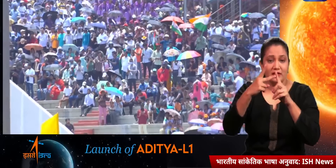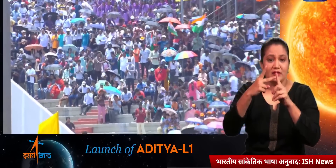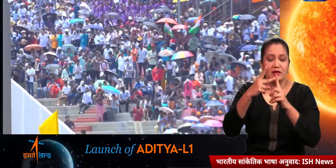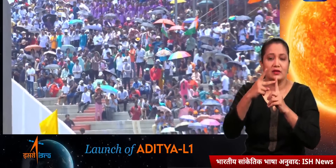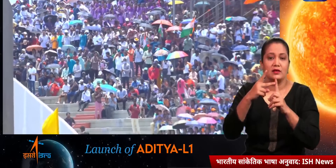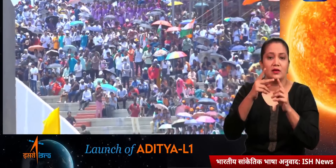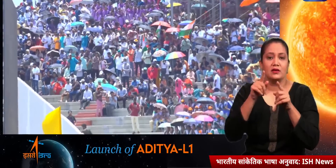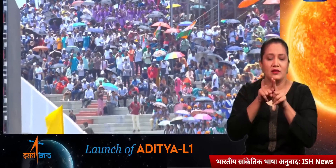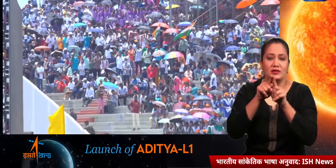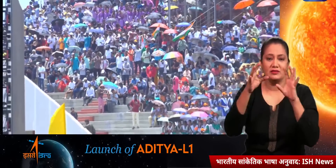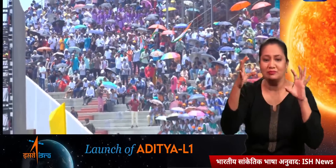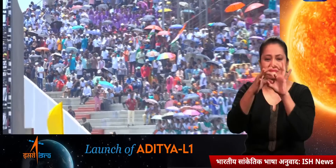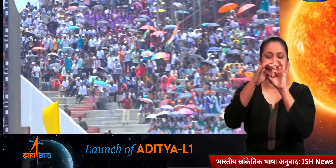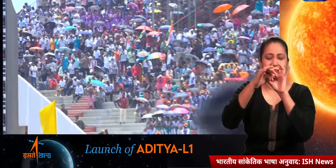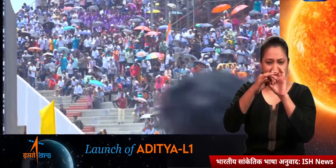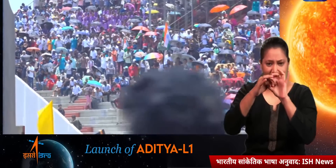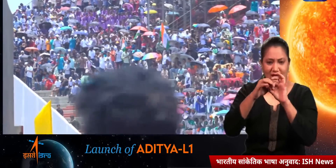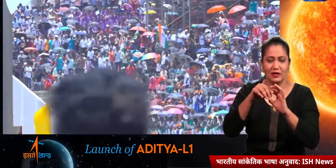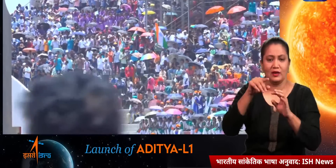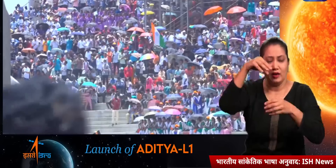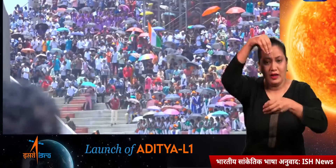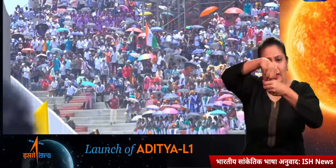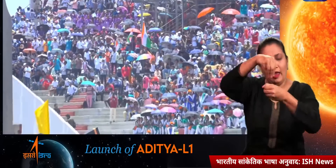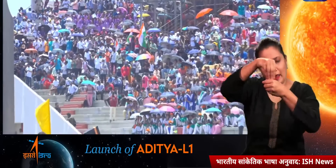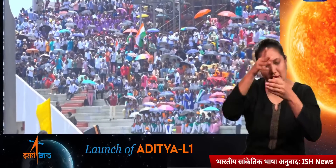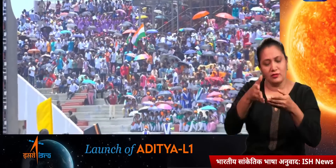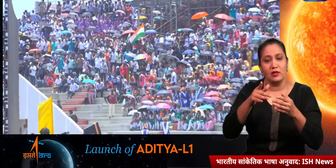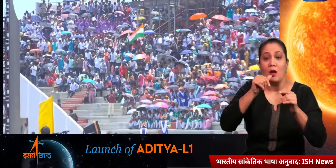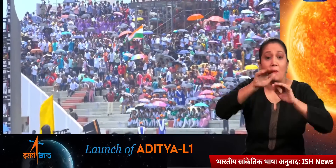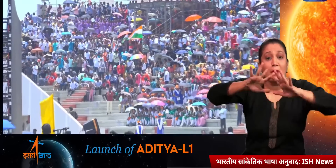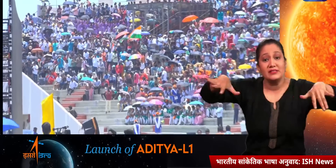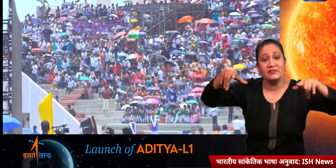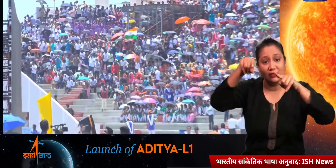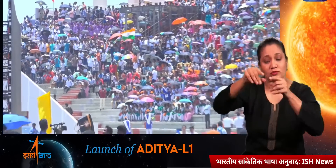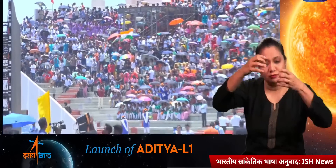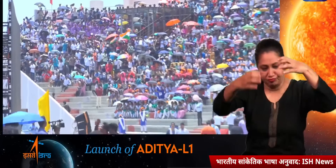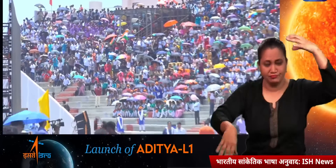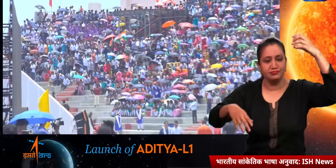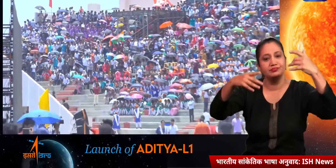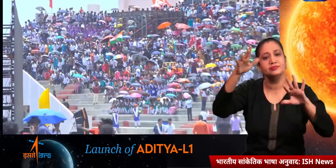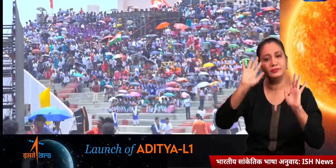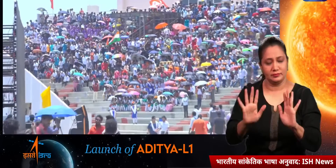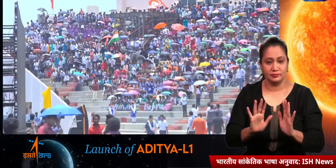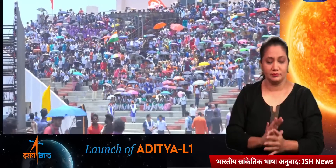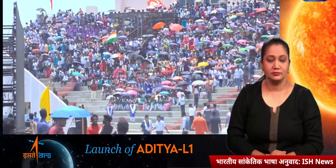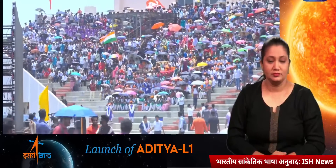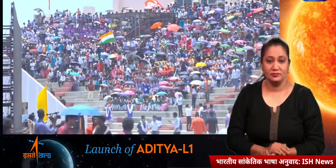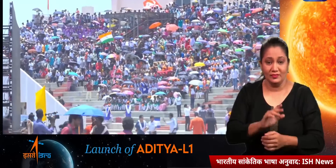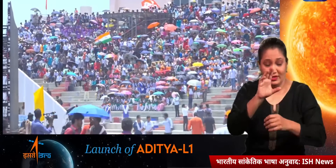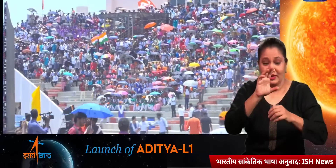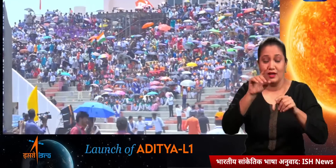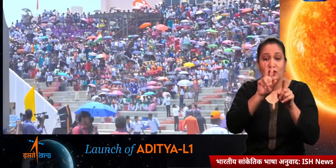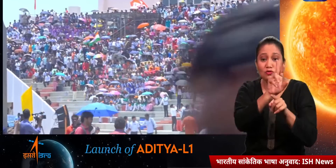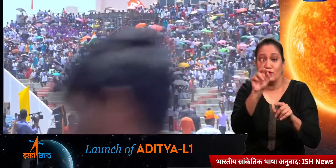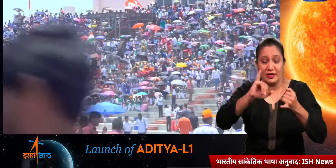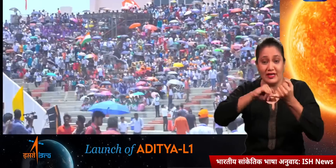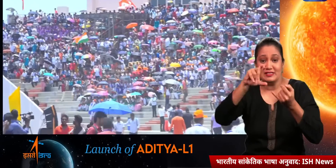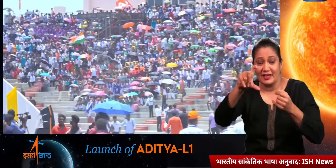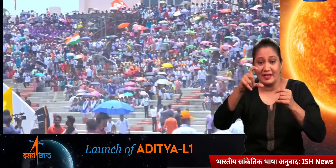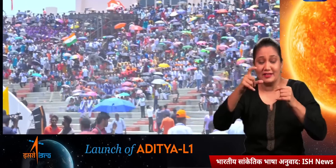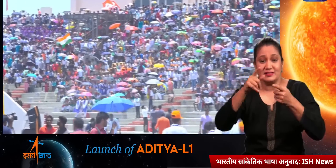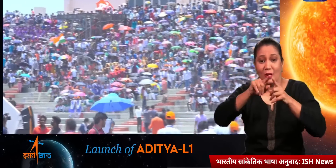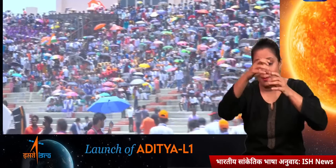a shipborne terminal placed in Pacific Ocean. About 200 seconds after the completion of second burn